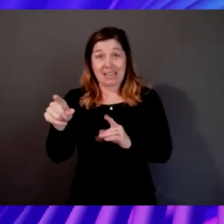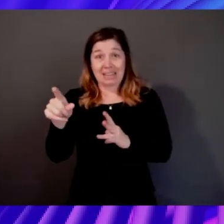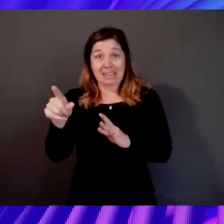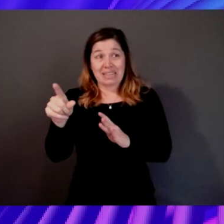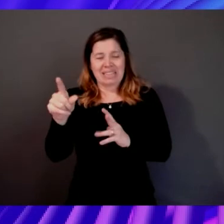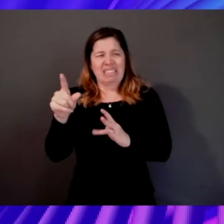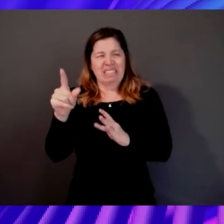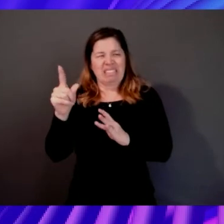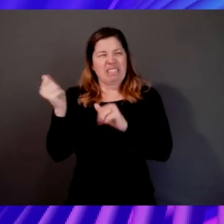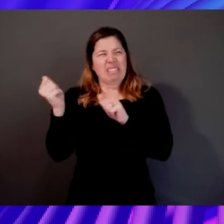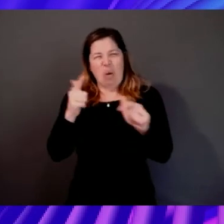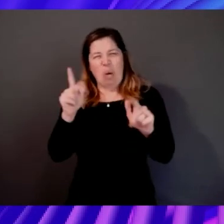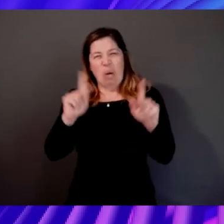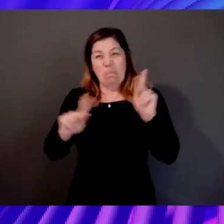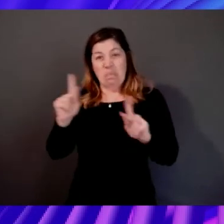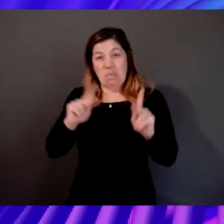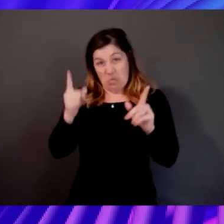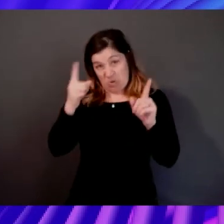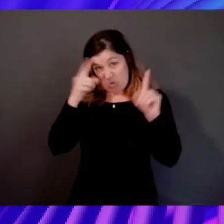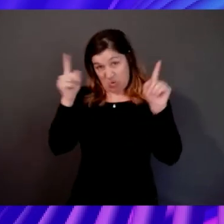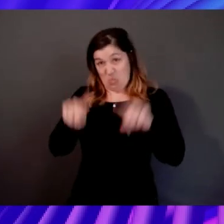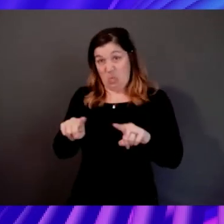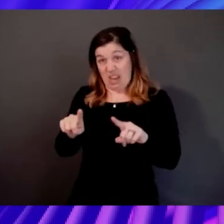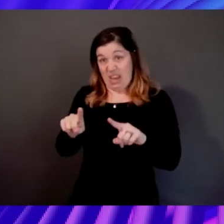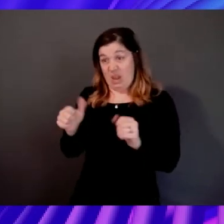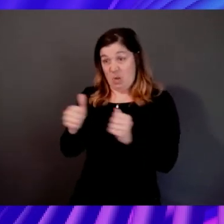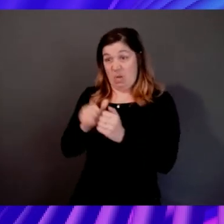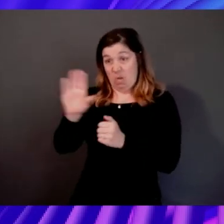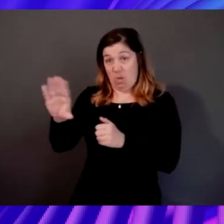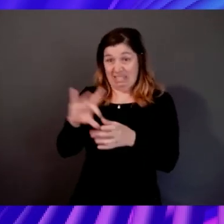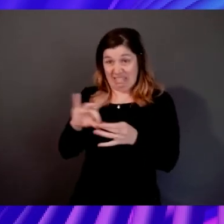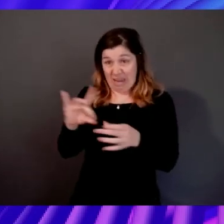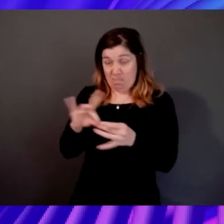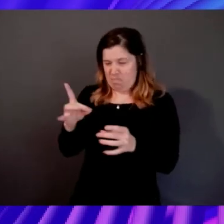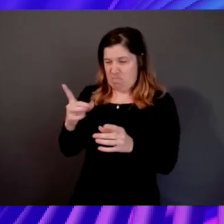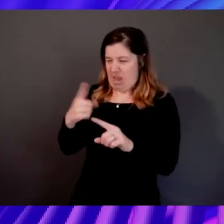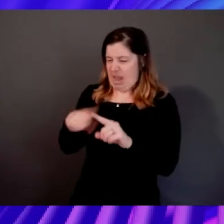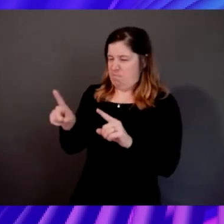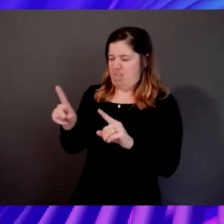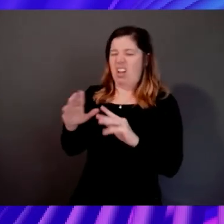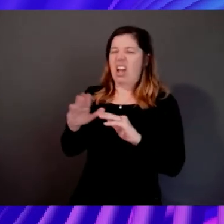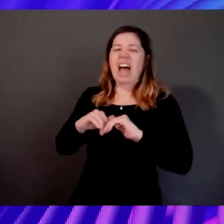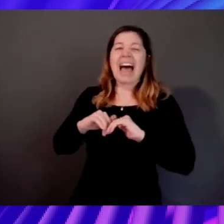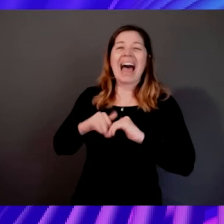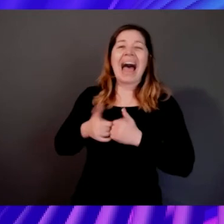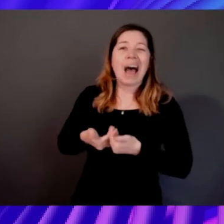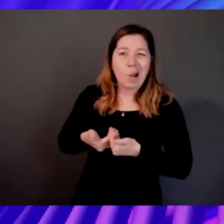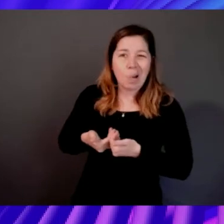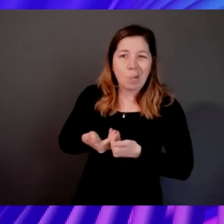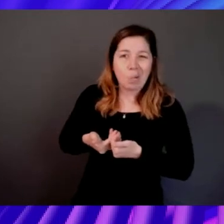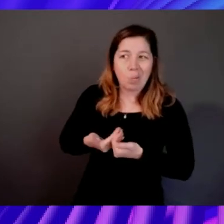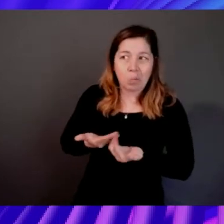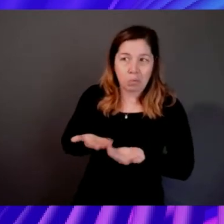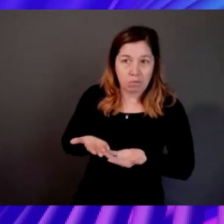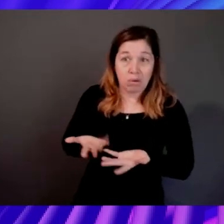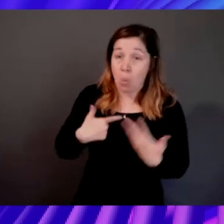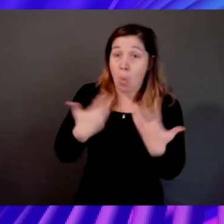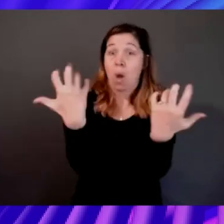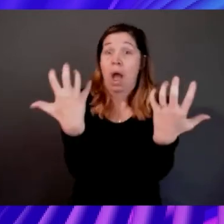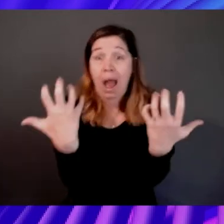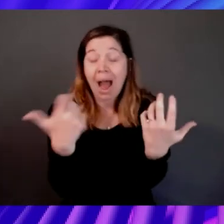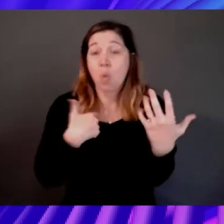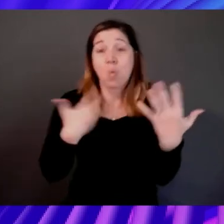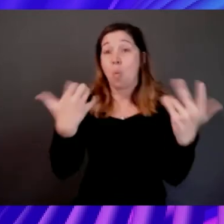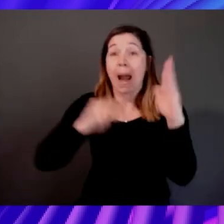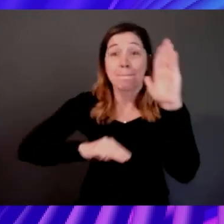and it's and how do we do that? What form does that take? How do we get there? How do we grow up? How do we